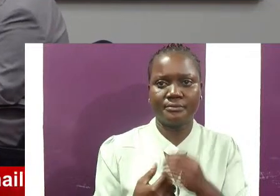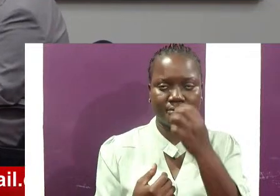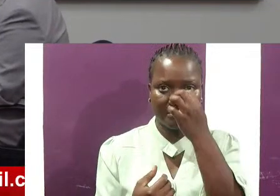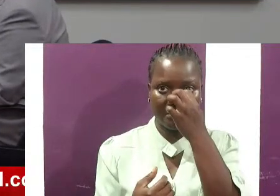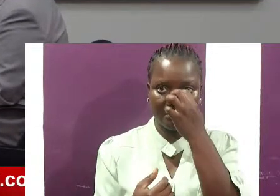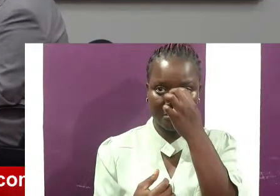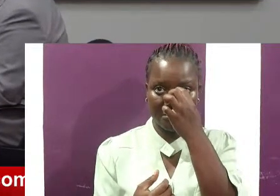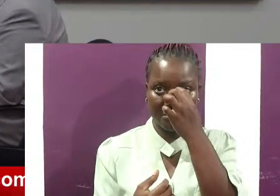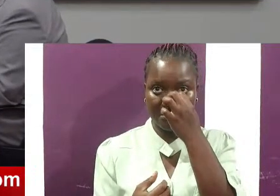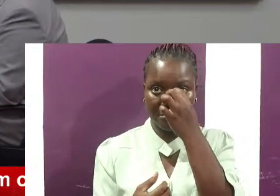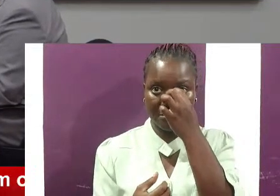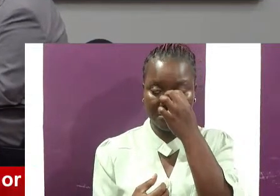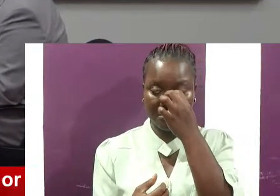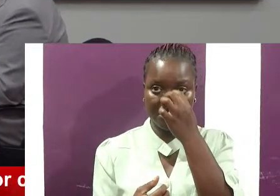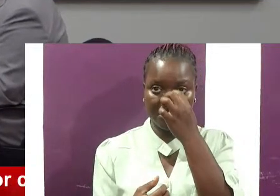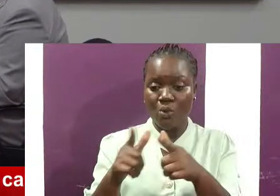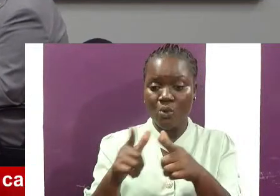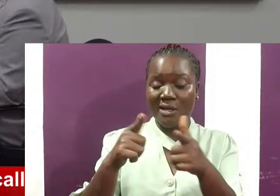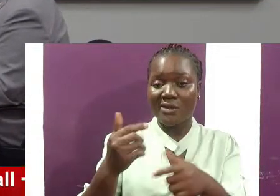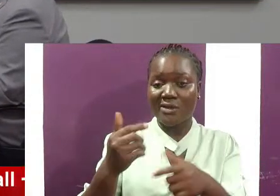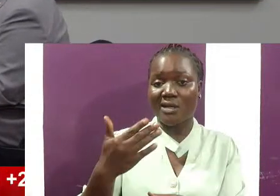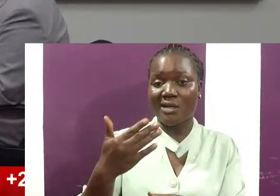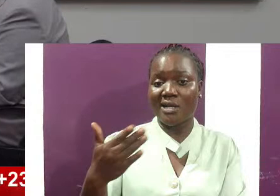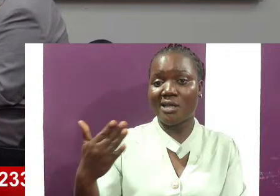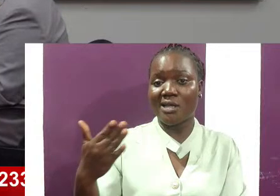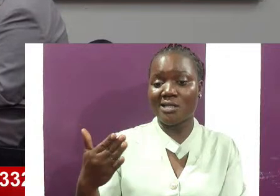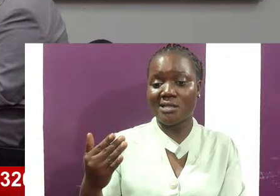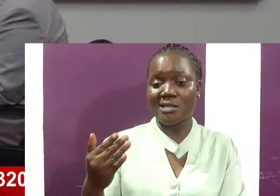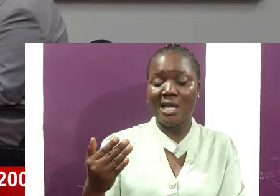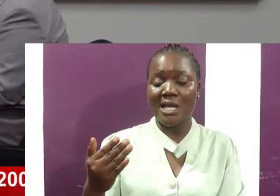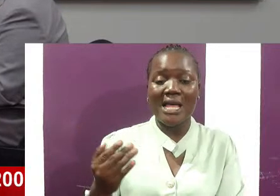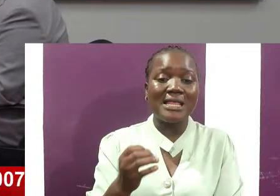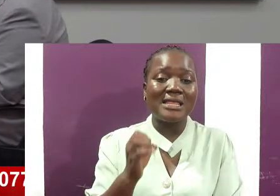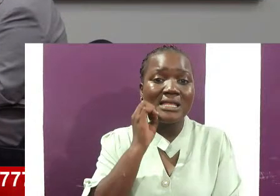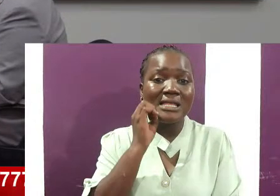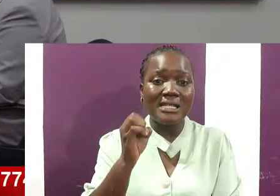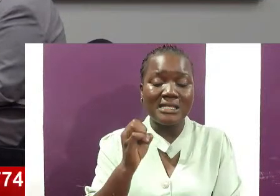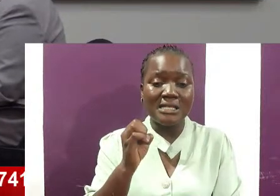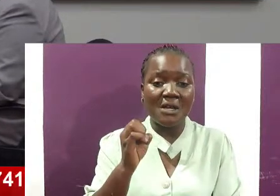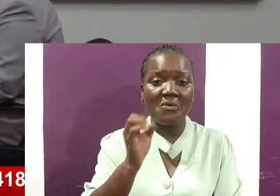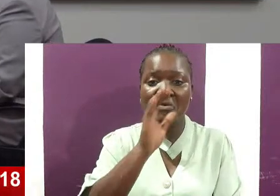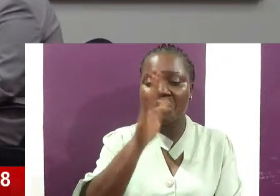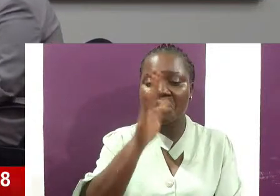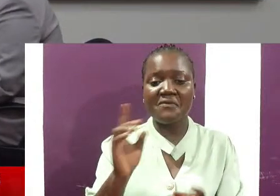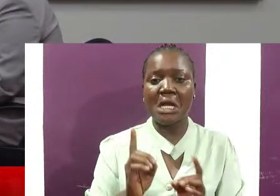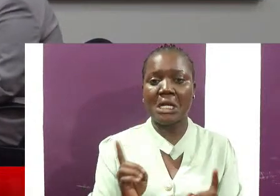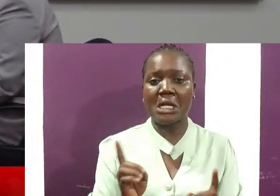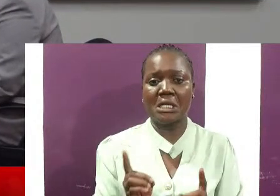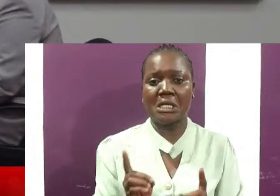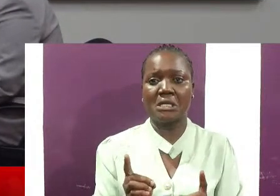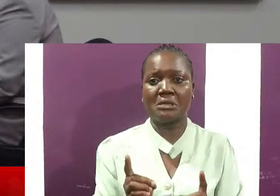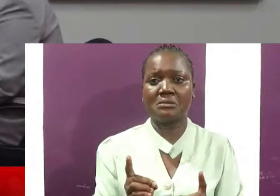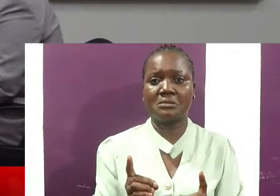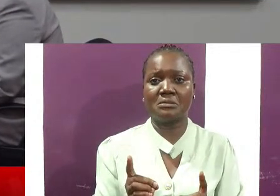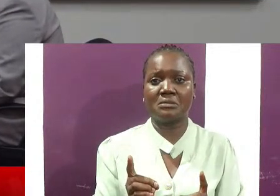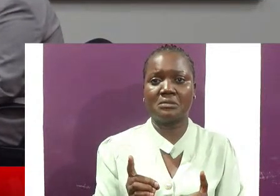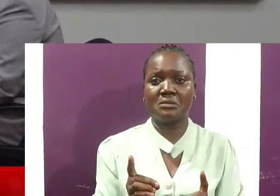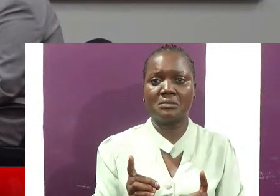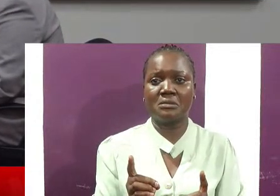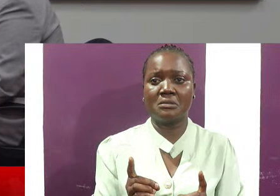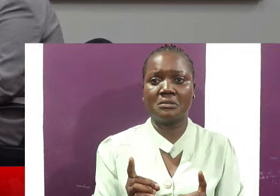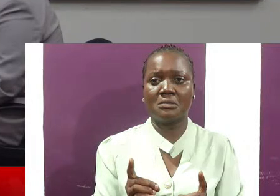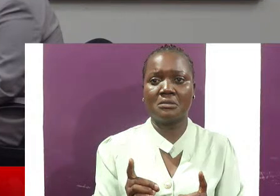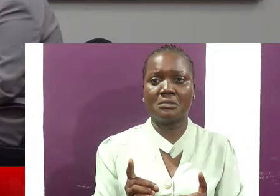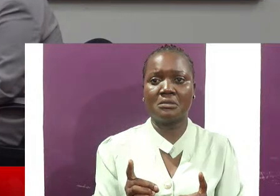because one of the greatest things the devil has ever done is tell man it's okay to be religious. It's fine to